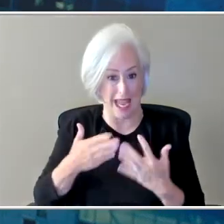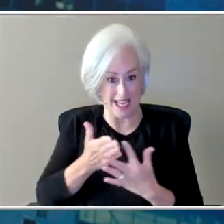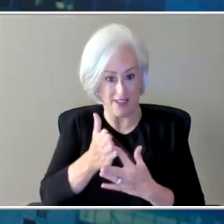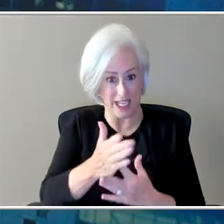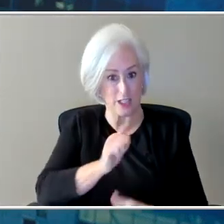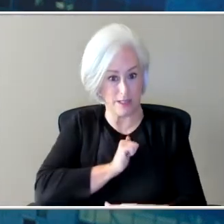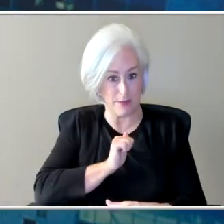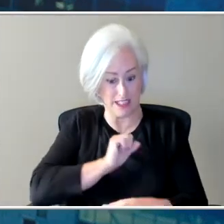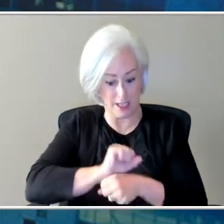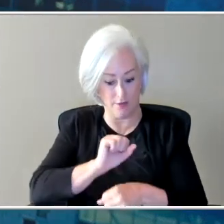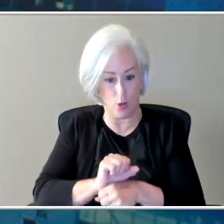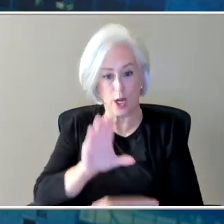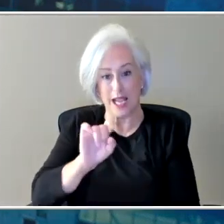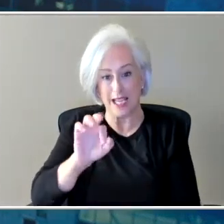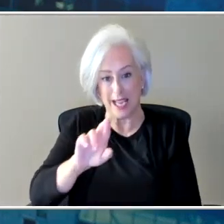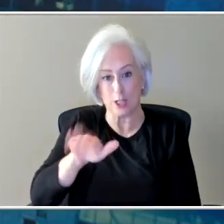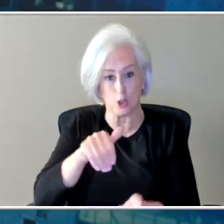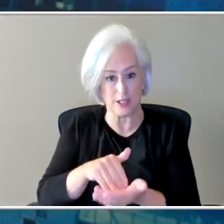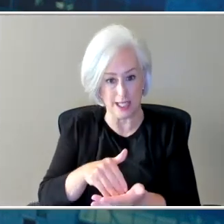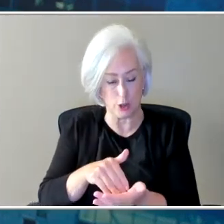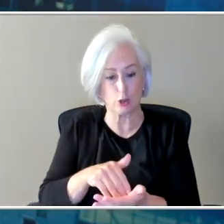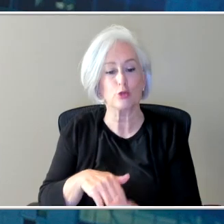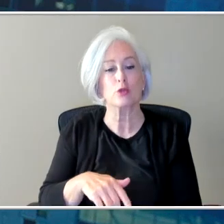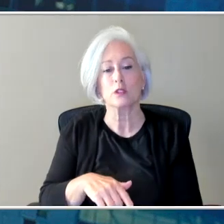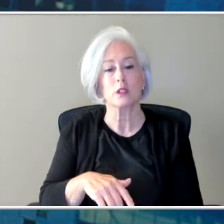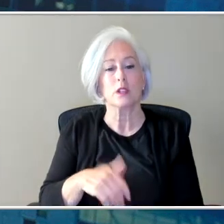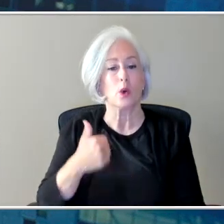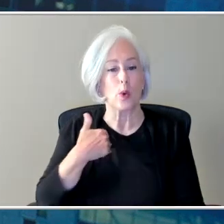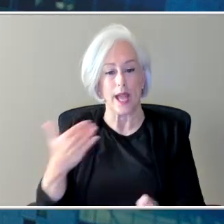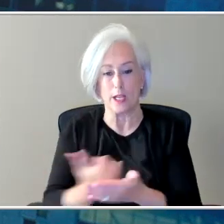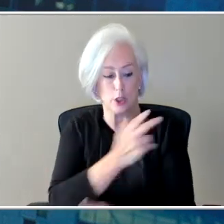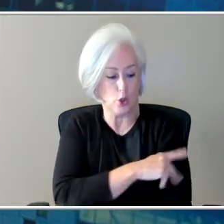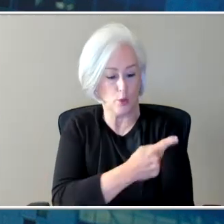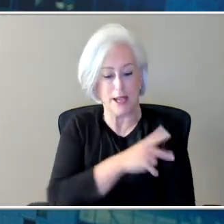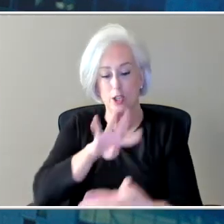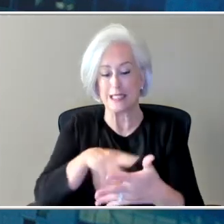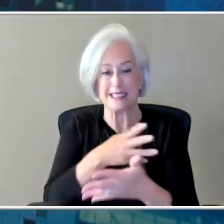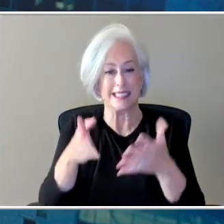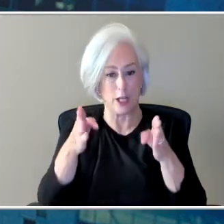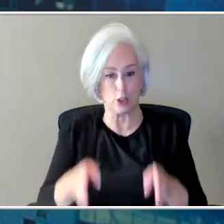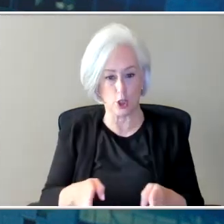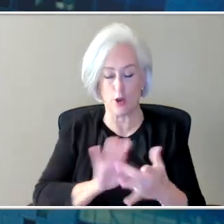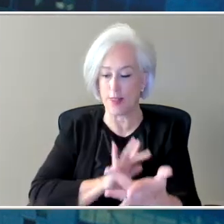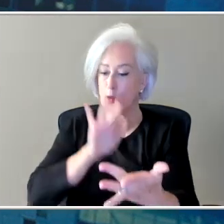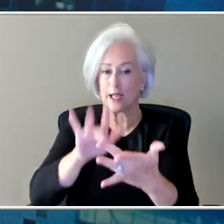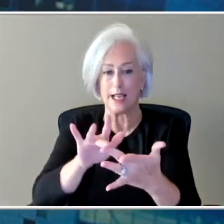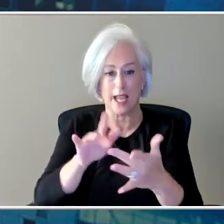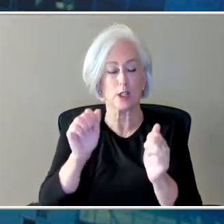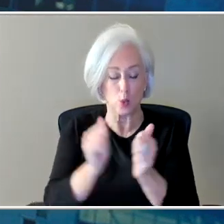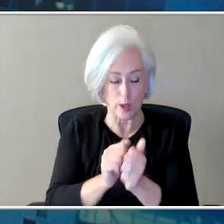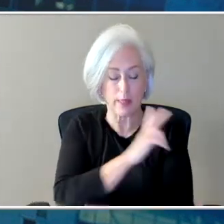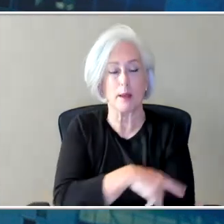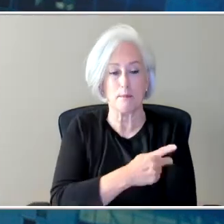Center before we had navigation, and we had new patient schedulers that would connect to new patients, and they'd have an algorithm that they would follow, and the